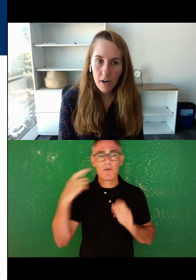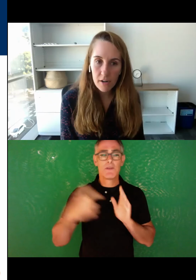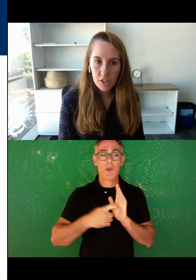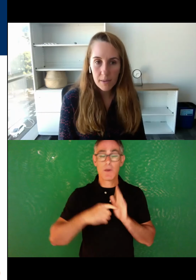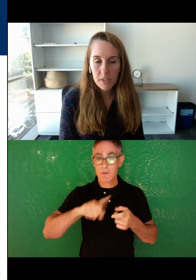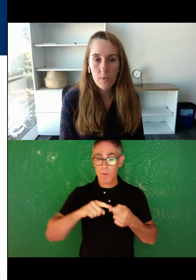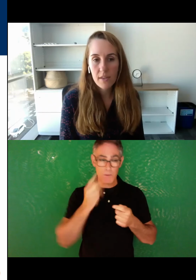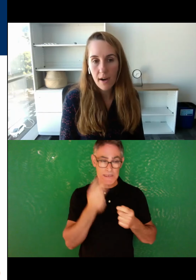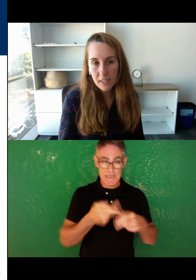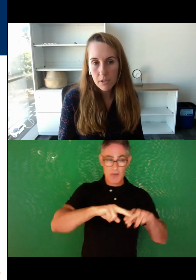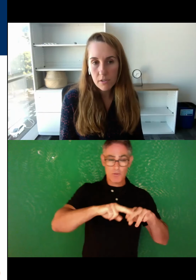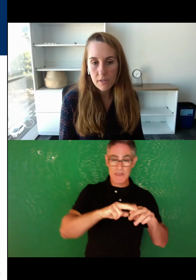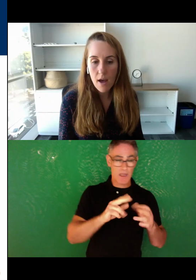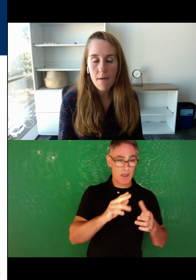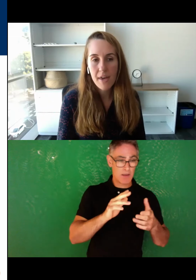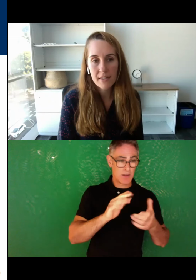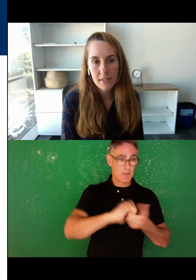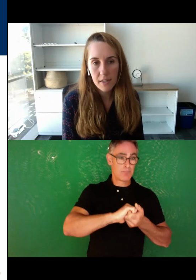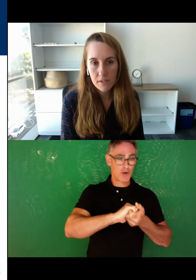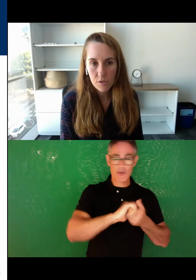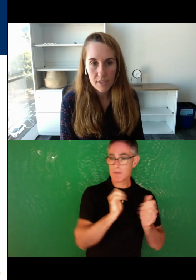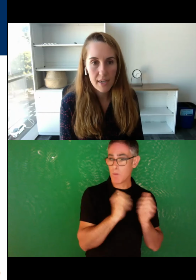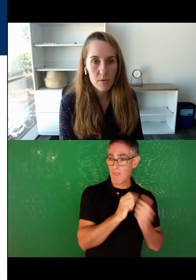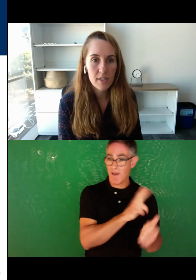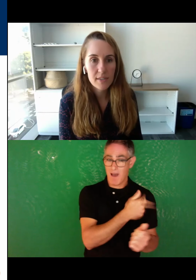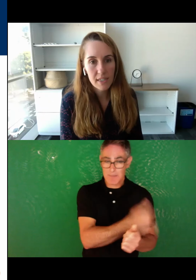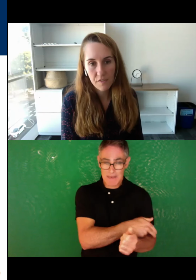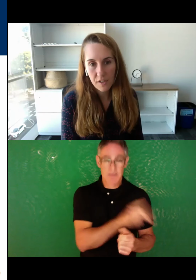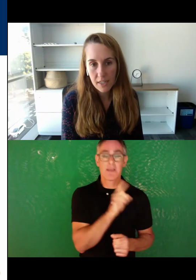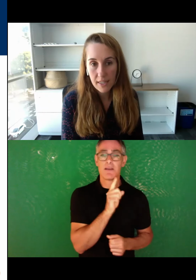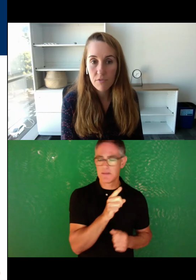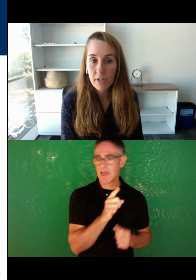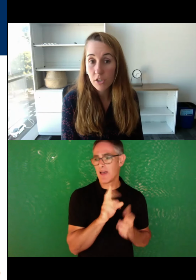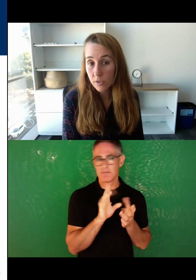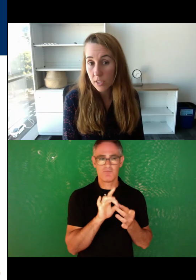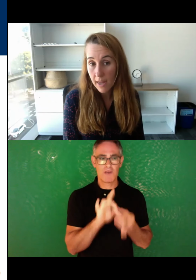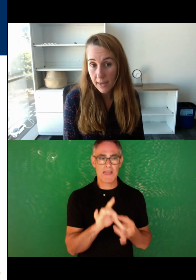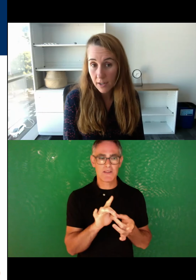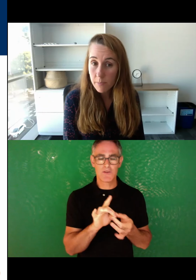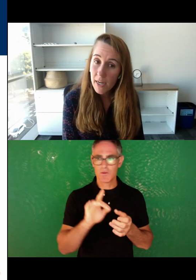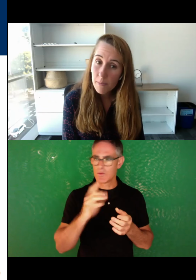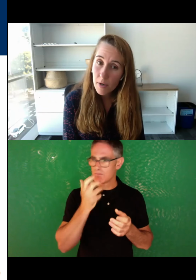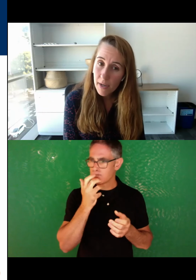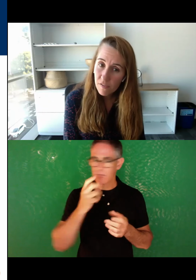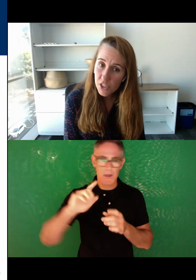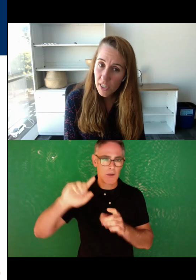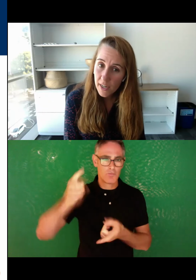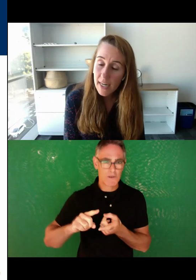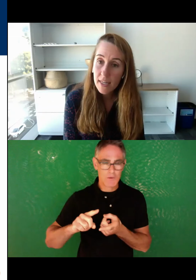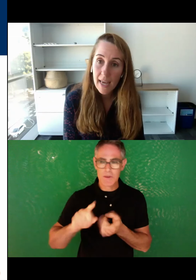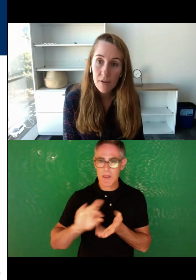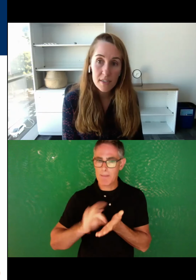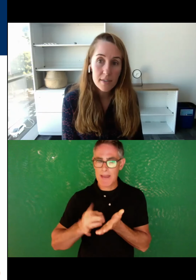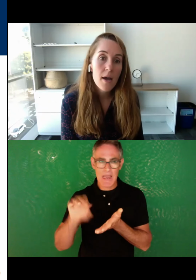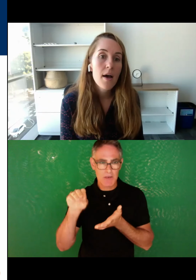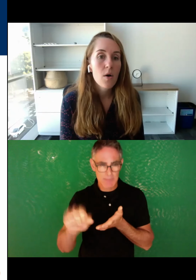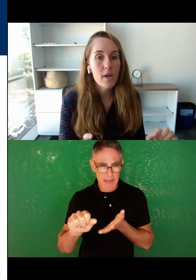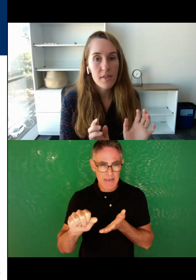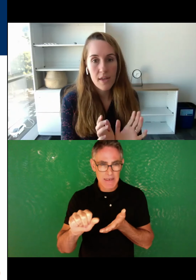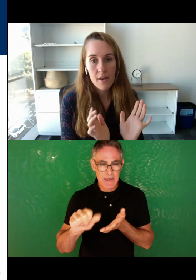increased partnerships with hospitals, that's associated with significantly reduced Medicare spending per beneficiary in the